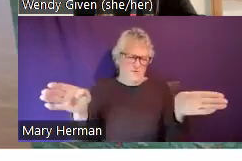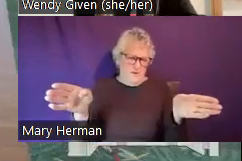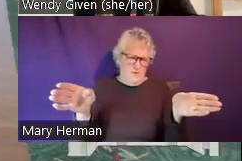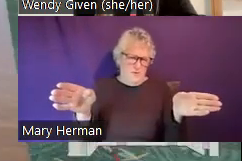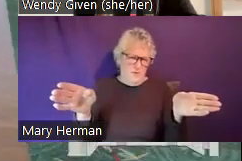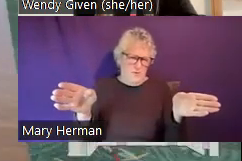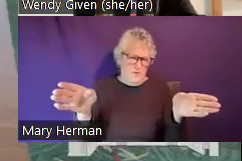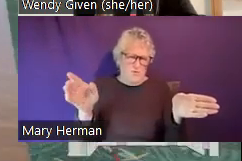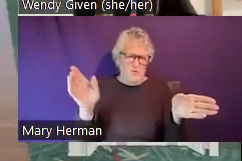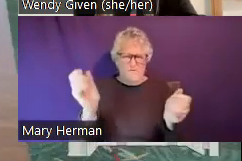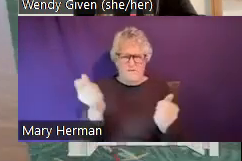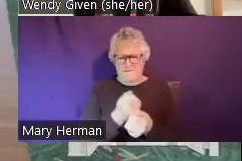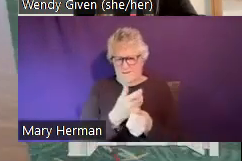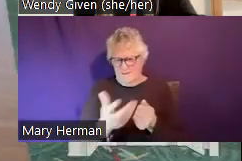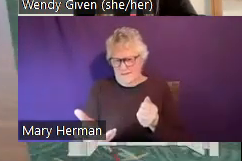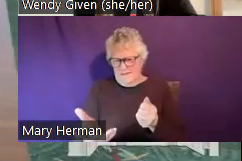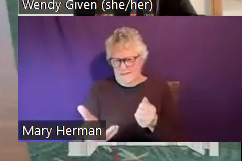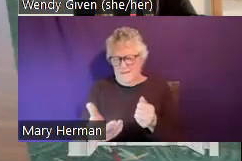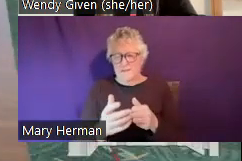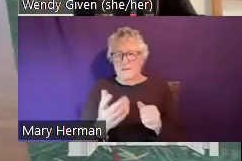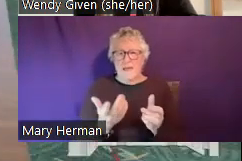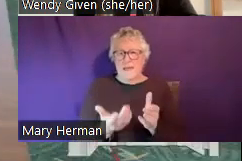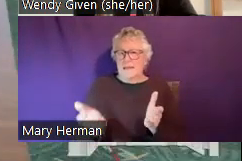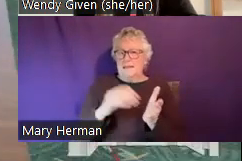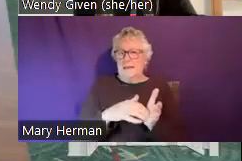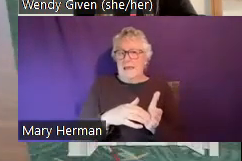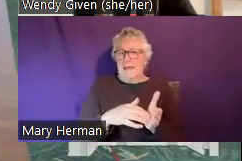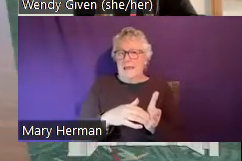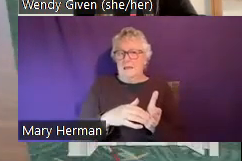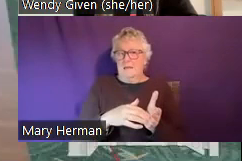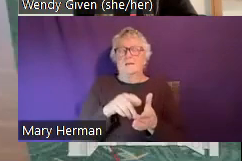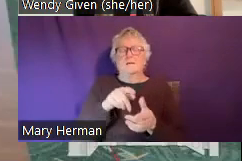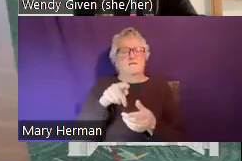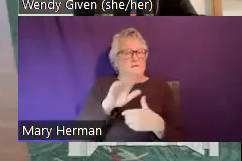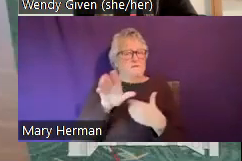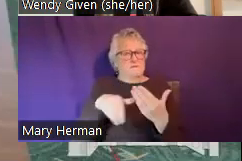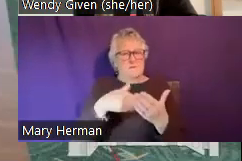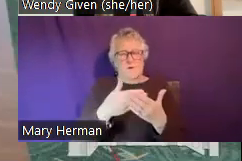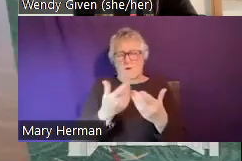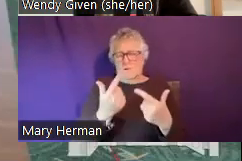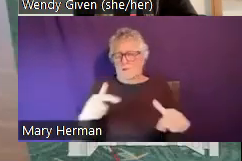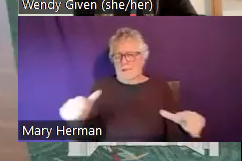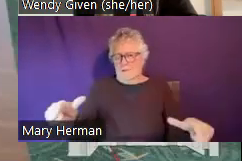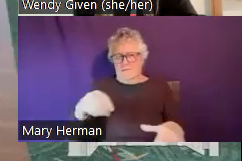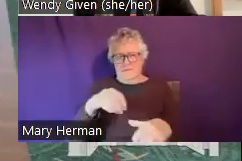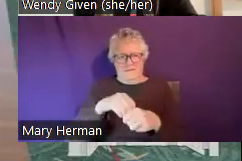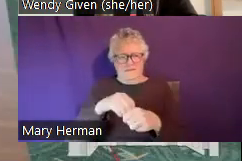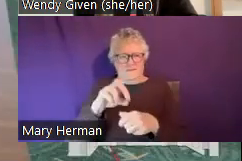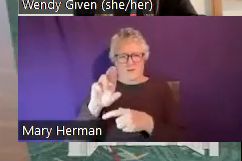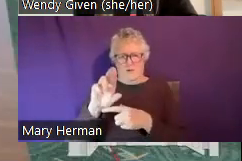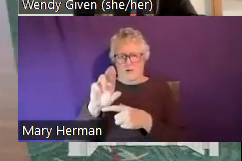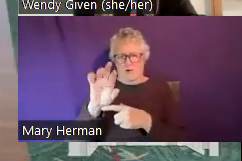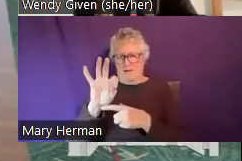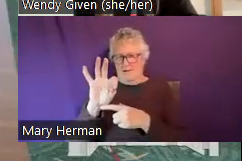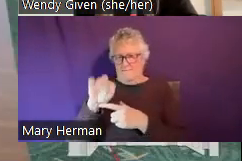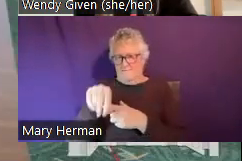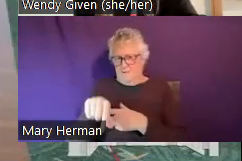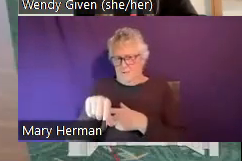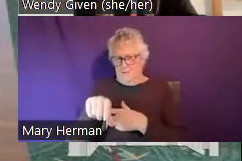of everything. And again, this is all language that is in the RFQ, so no surprises